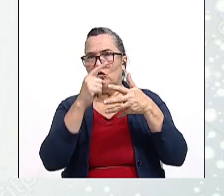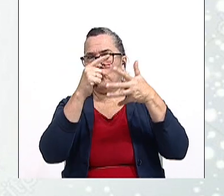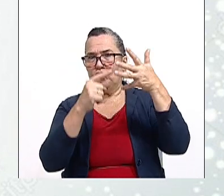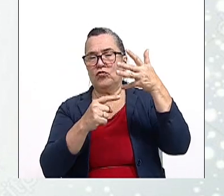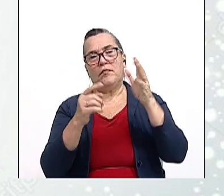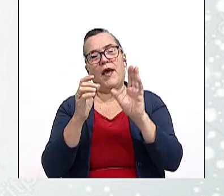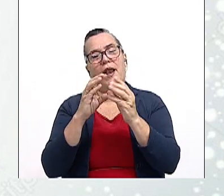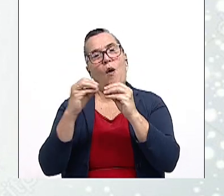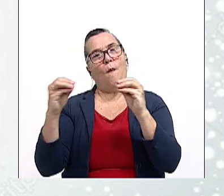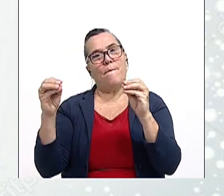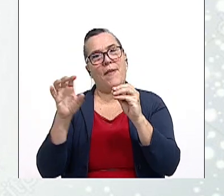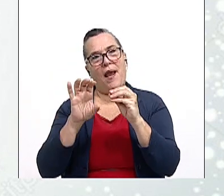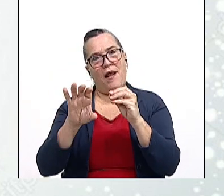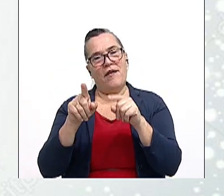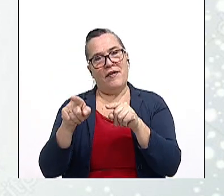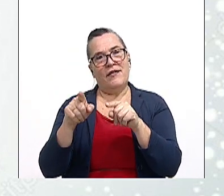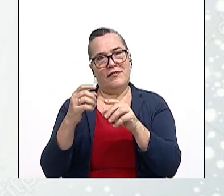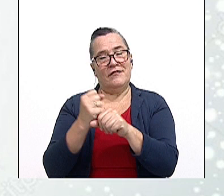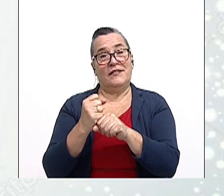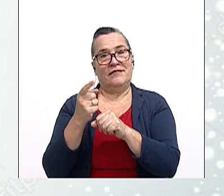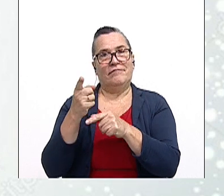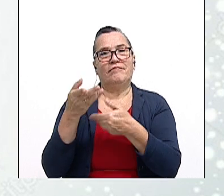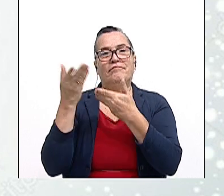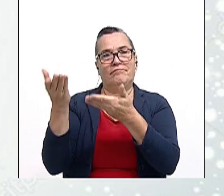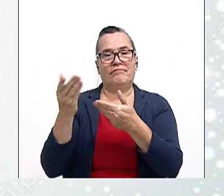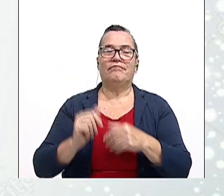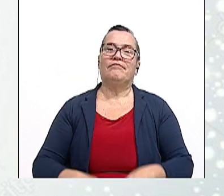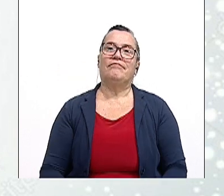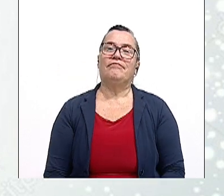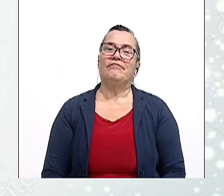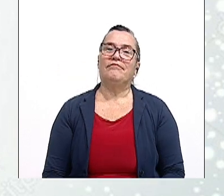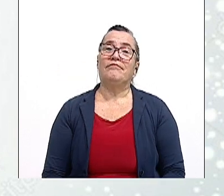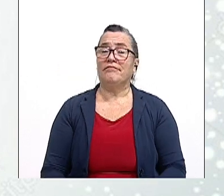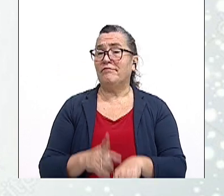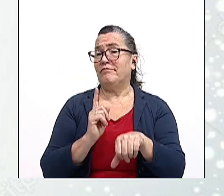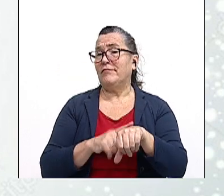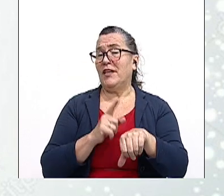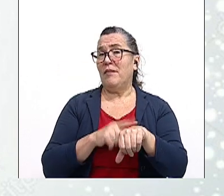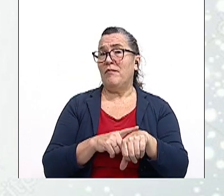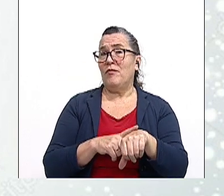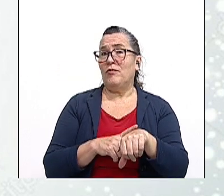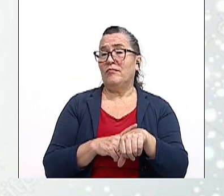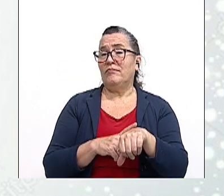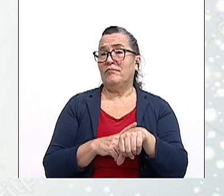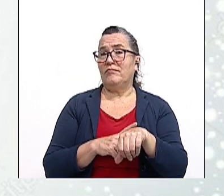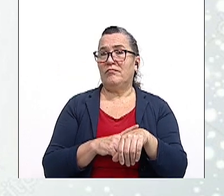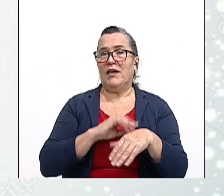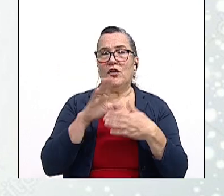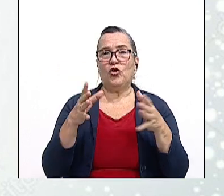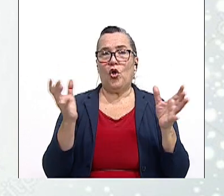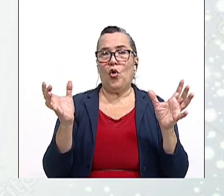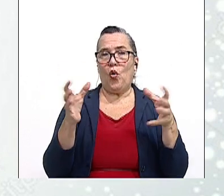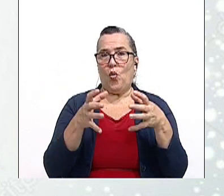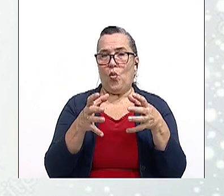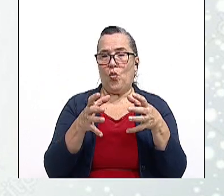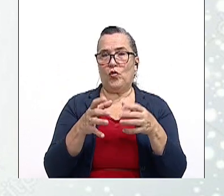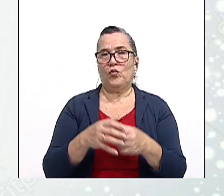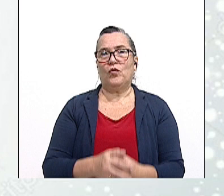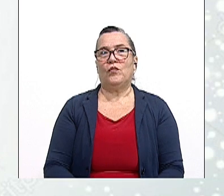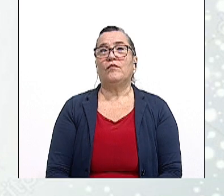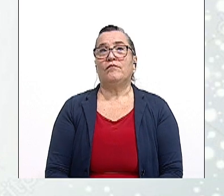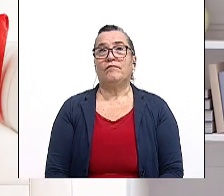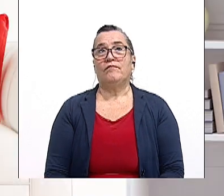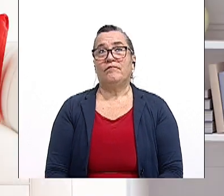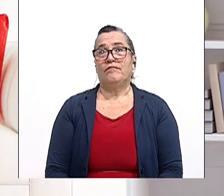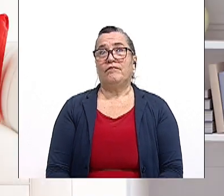a paragraph. Okay, so now it's time to put everything together. So remember,